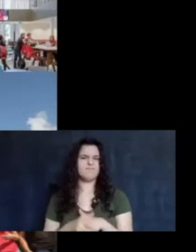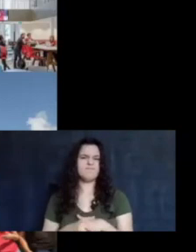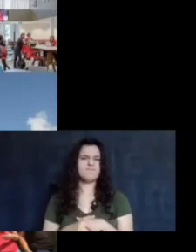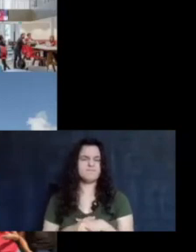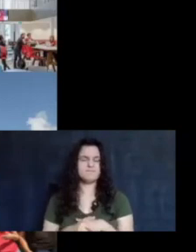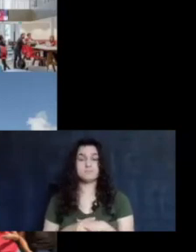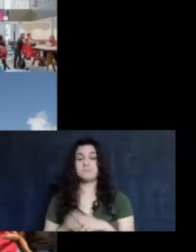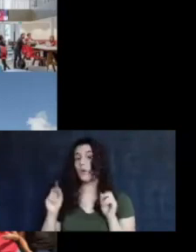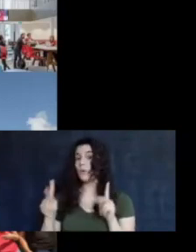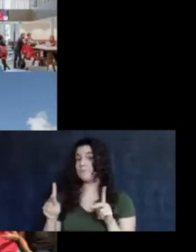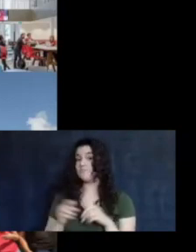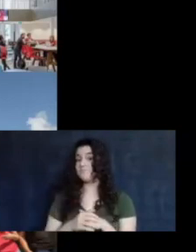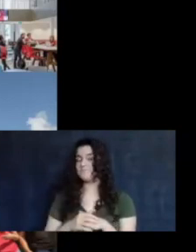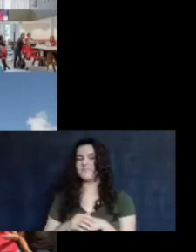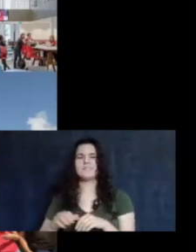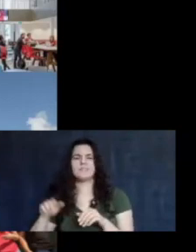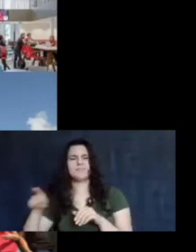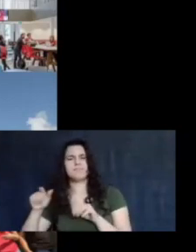Okay.